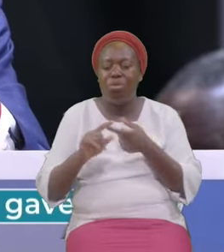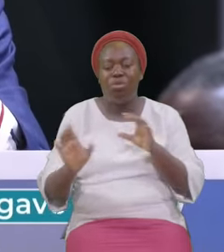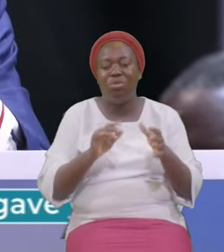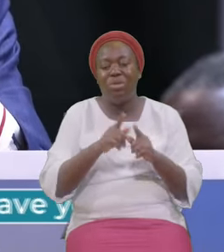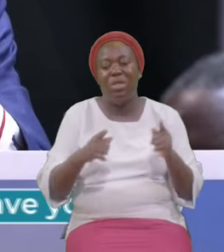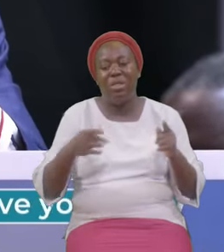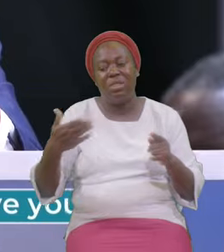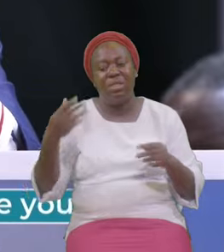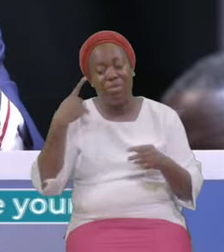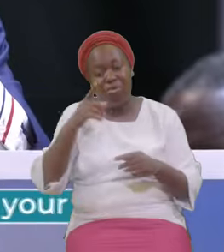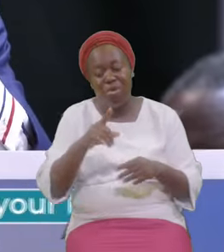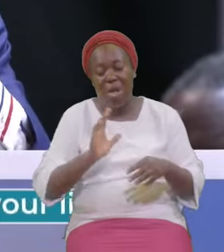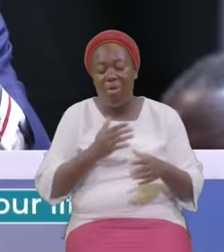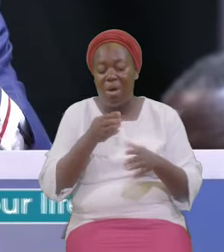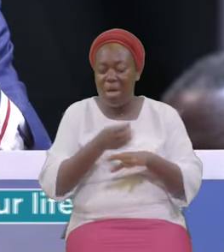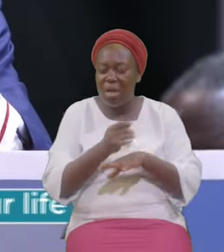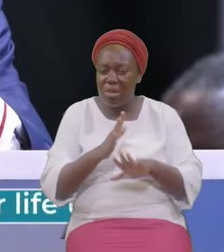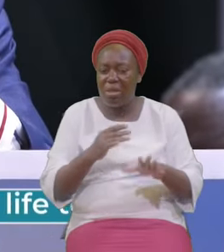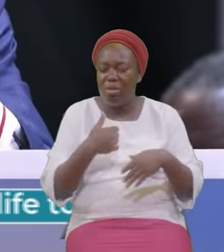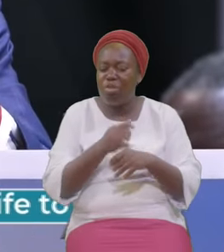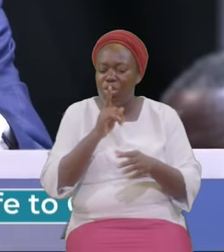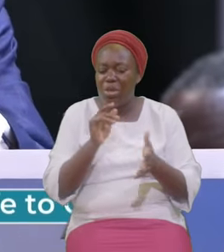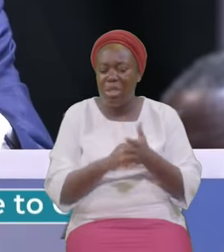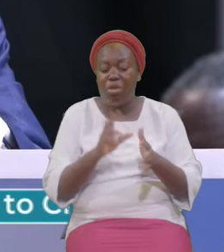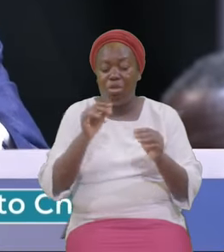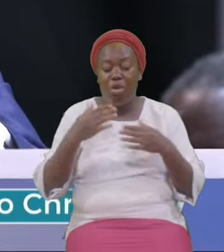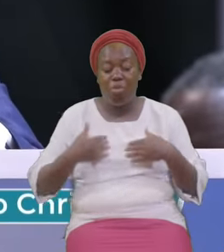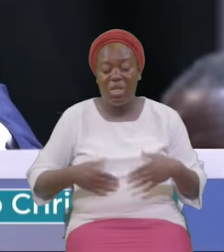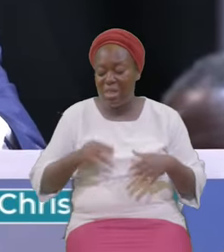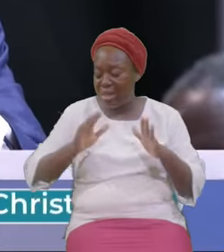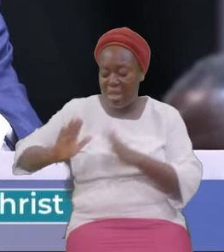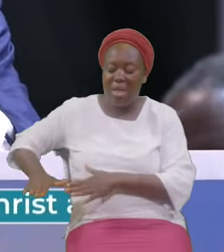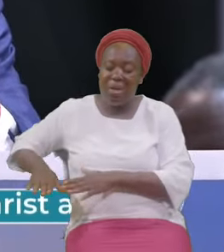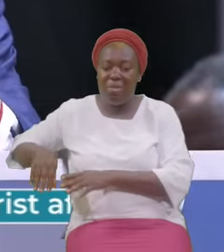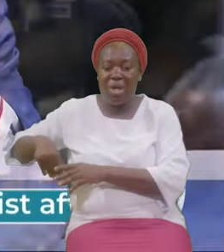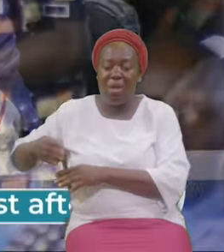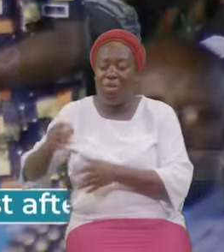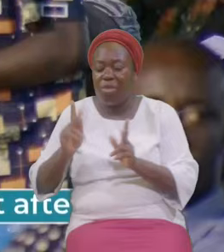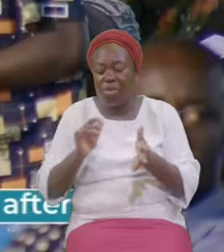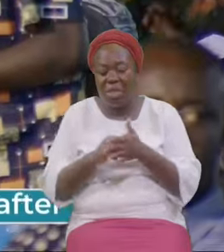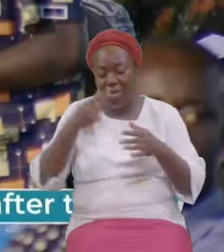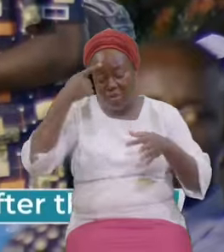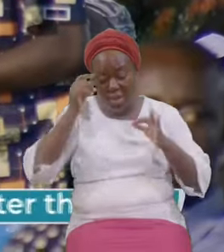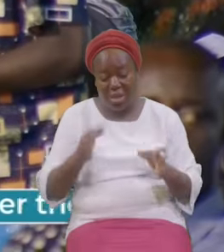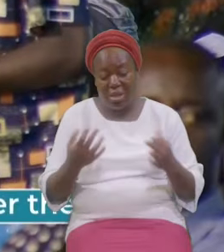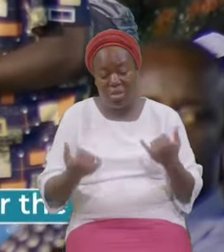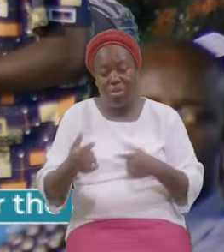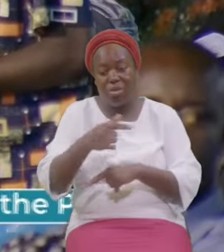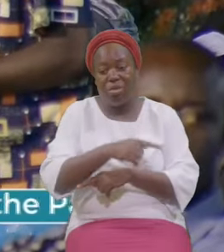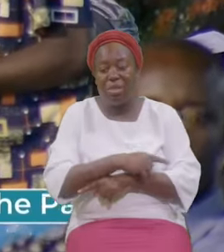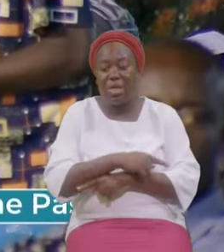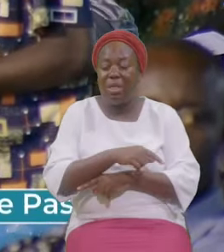sure no one is left out, those that have taken decision tonight. And if we are done